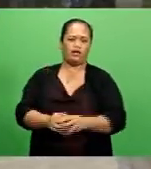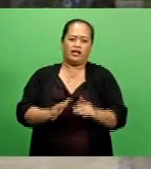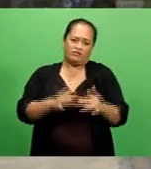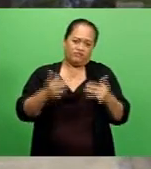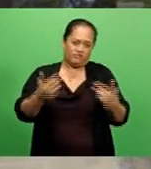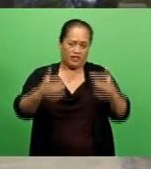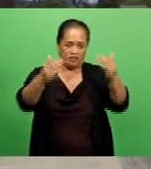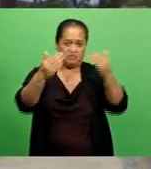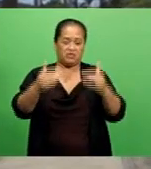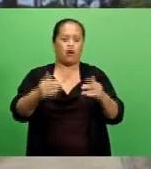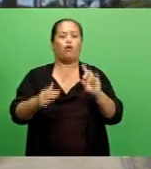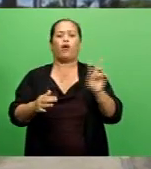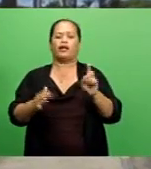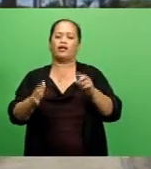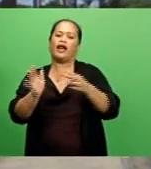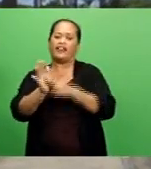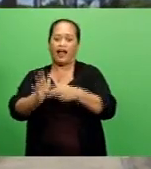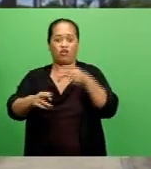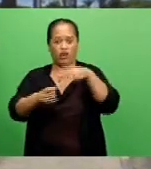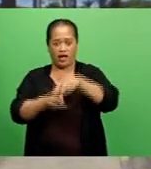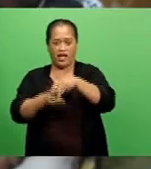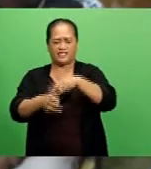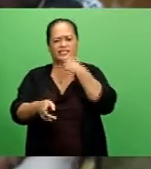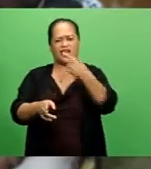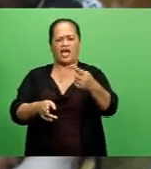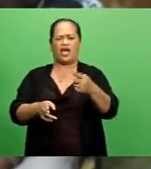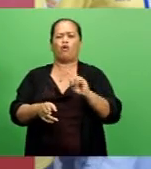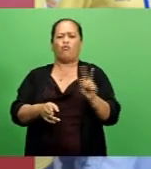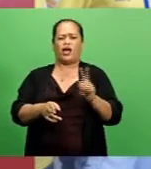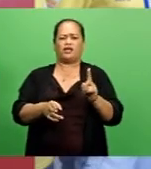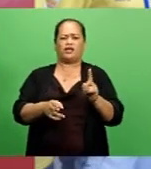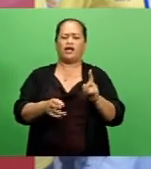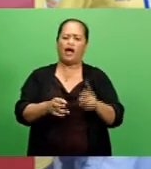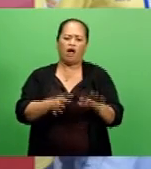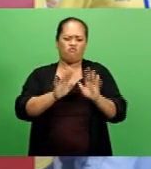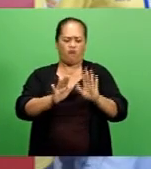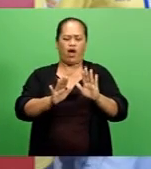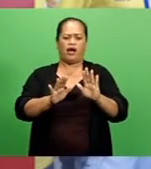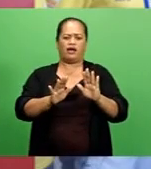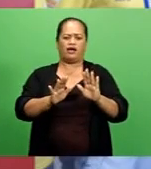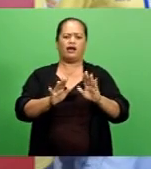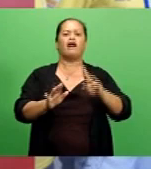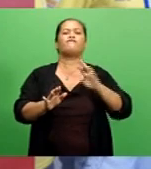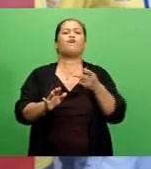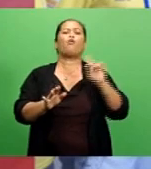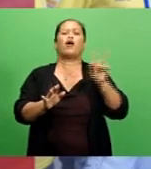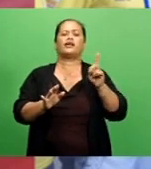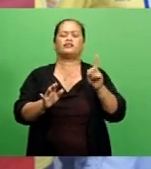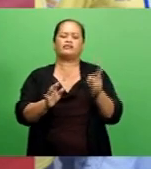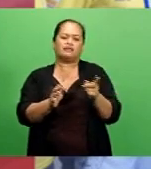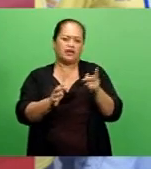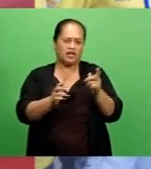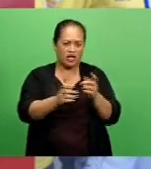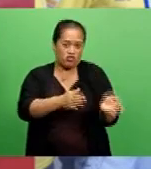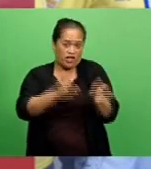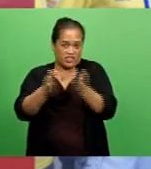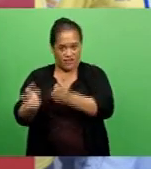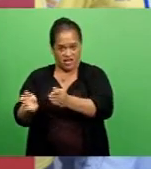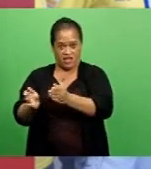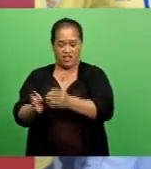definitely take advantage of the transfer window. Nothing confirmed as yet. It will take time. We still have 2 more weeks